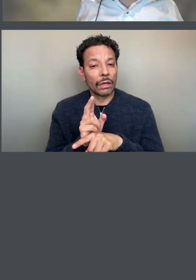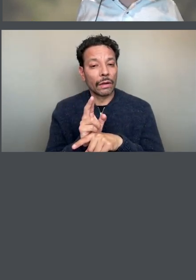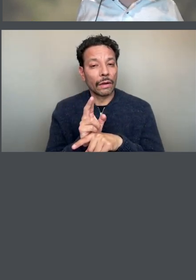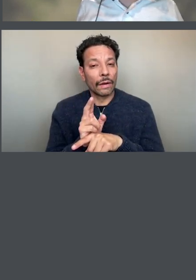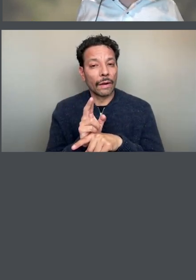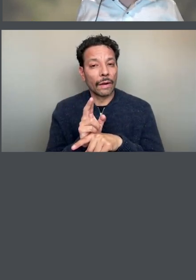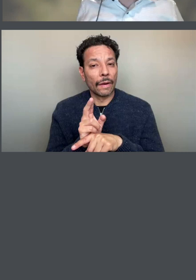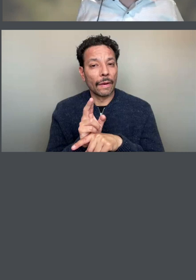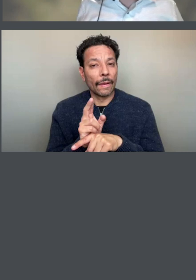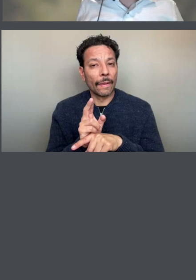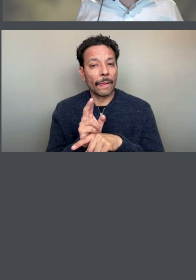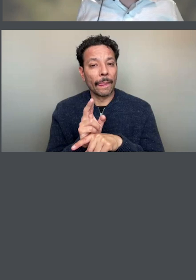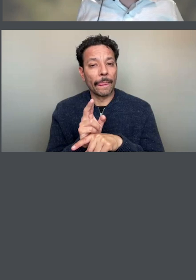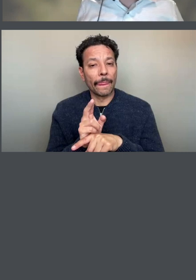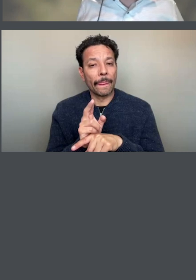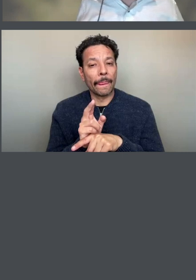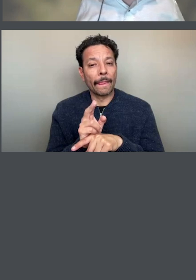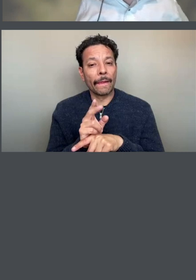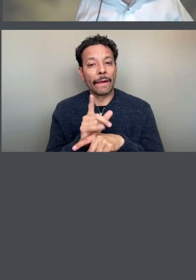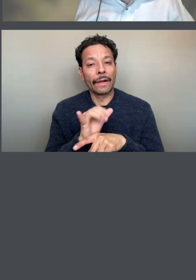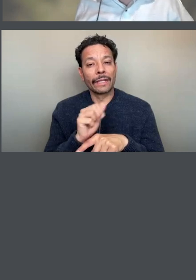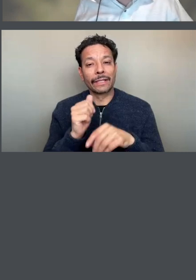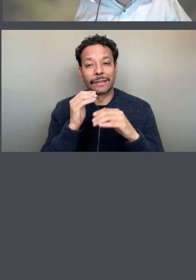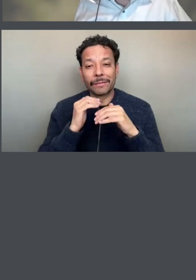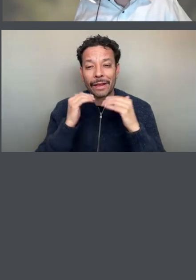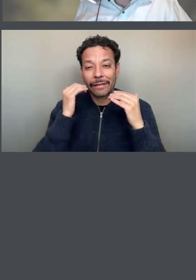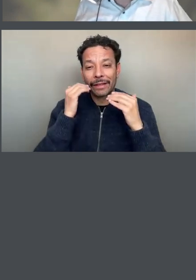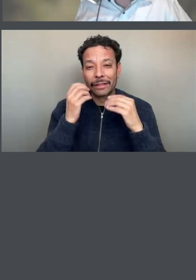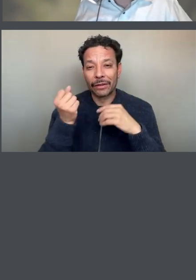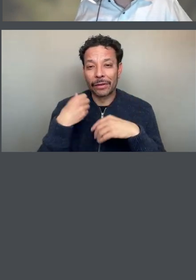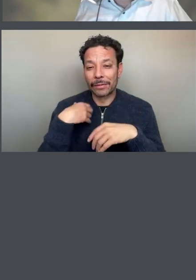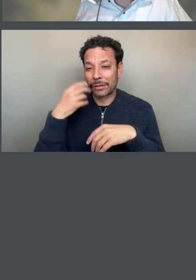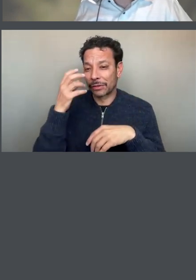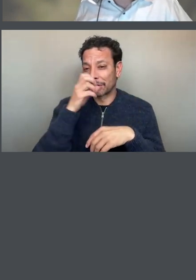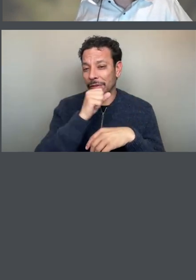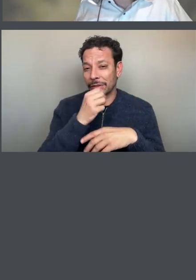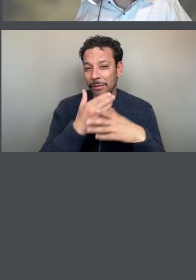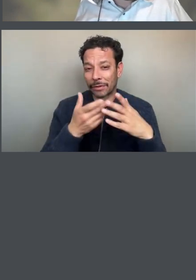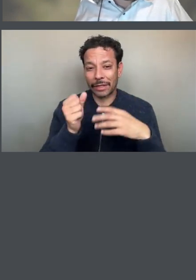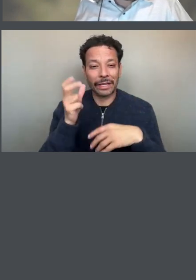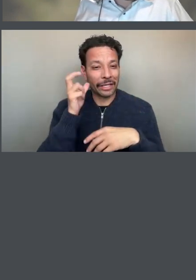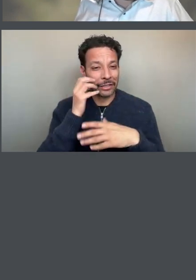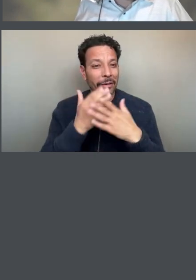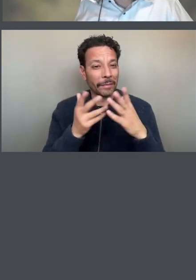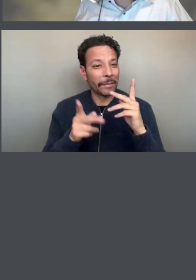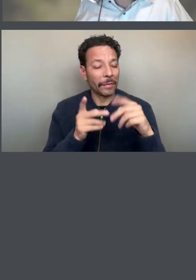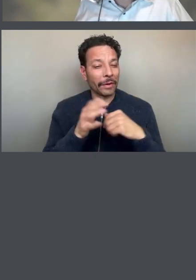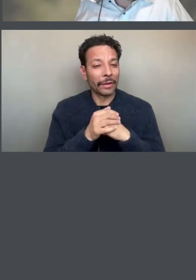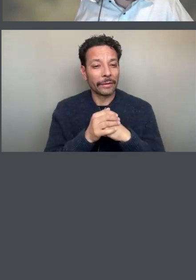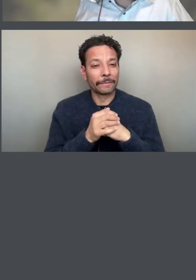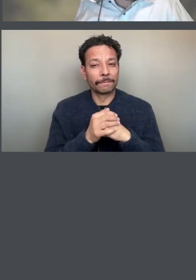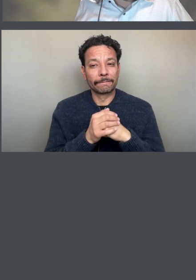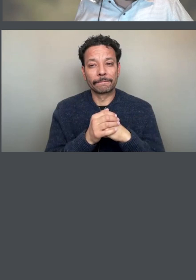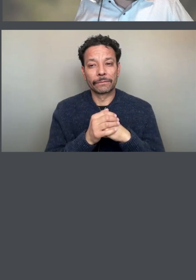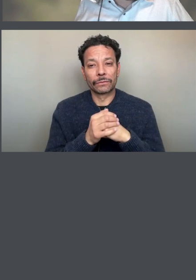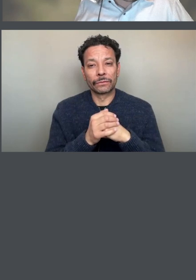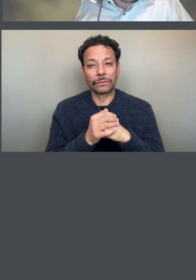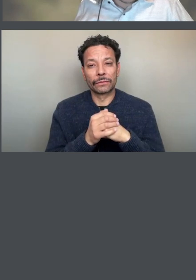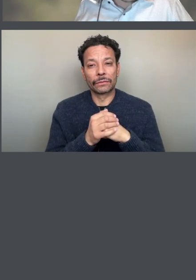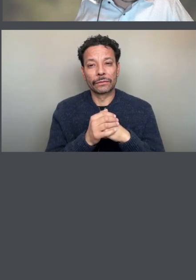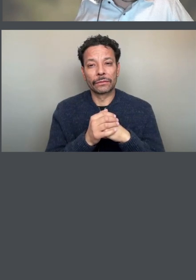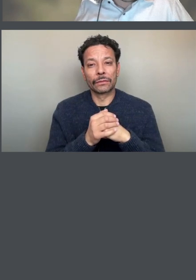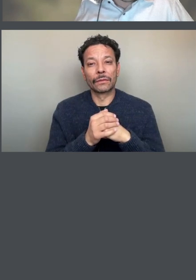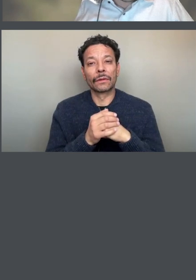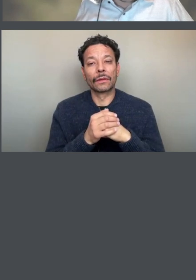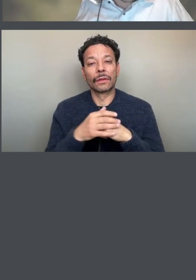on. Lisa made a smiling face, so I'm assuming that was audible to people. So